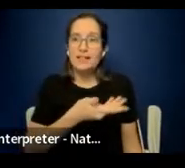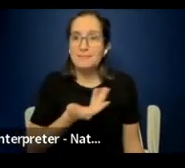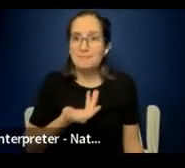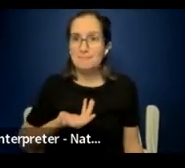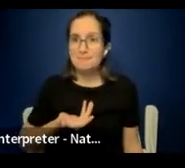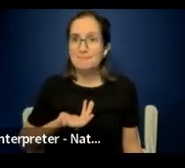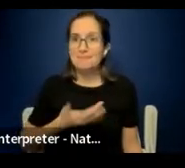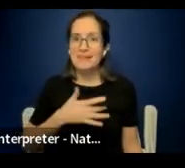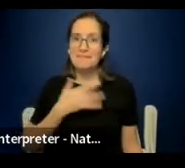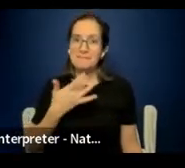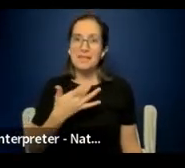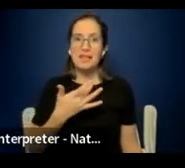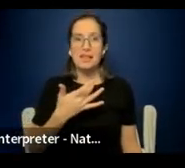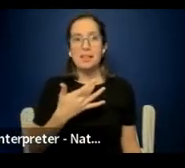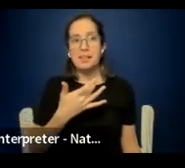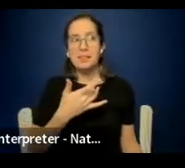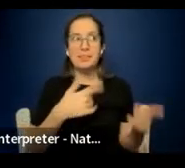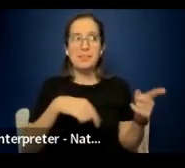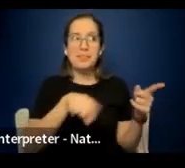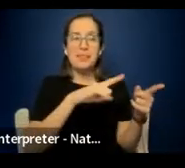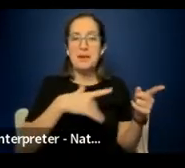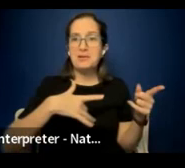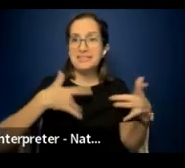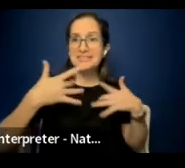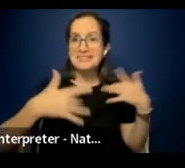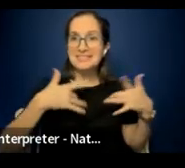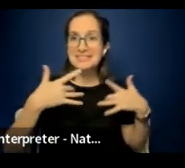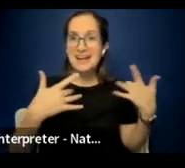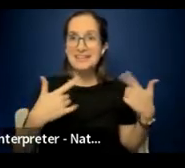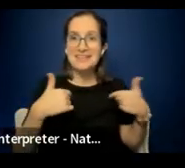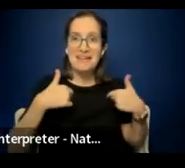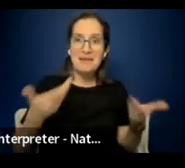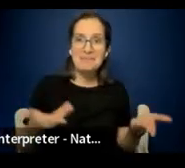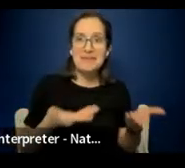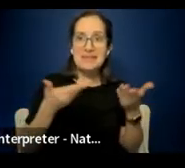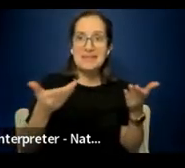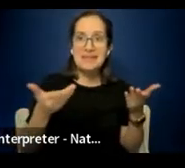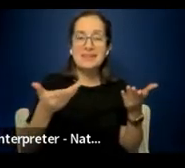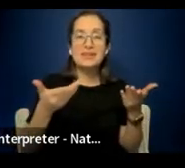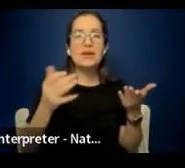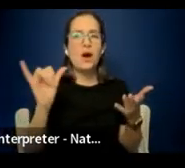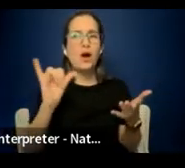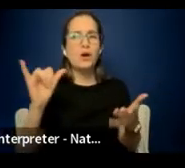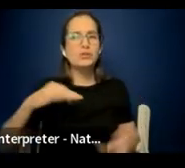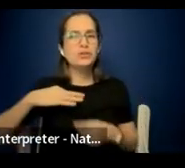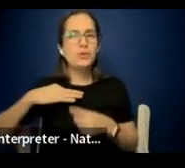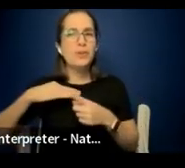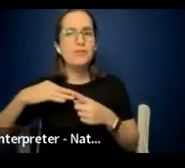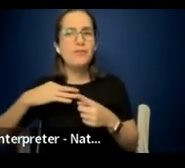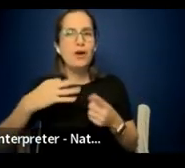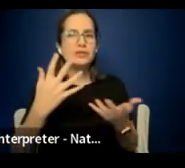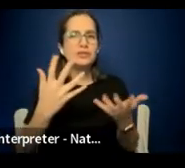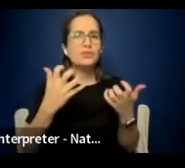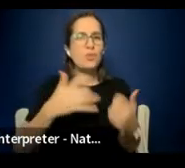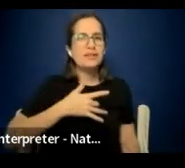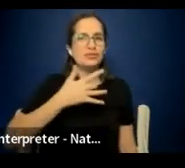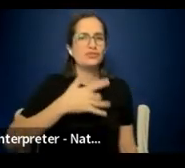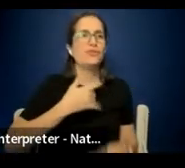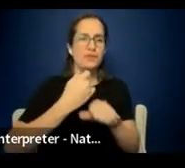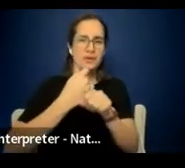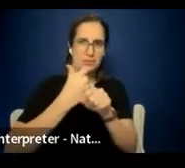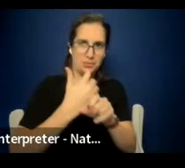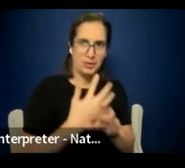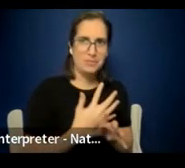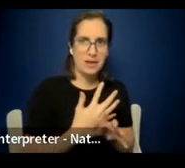that your organization is excited to have them there and they want to feel prepared. Nobody wants to show up to their first day of any type of job, whether it's